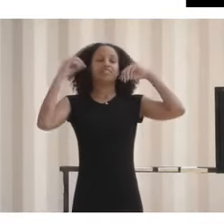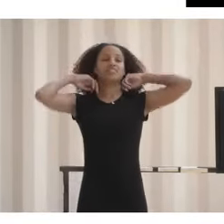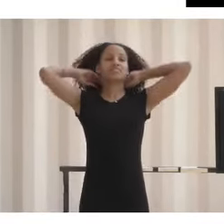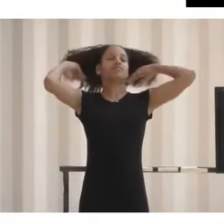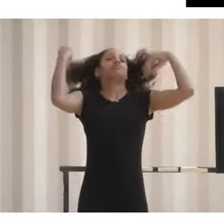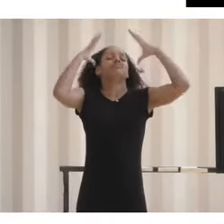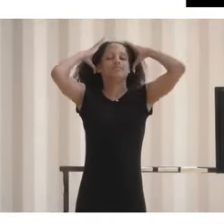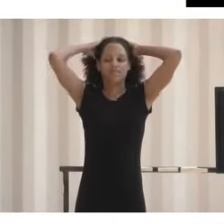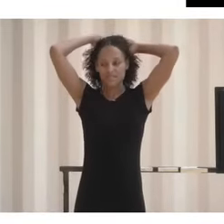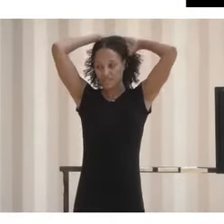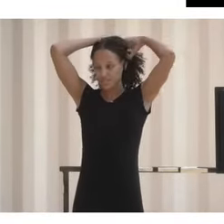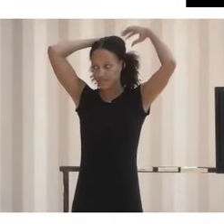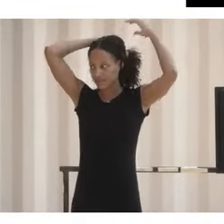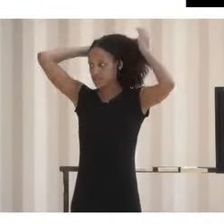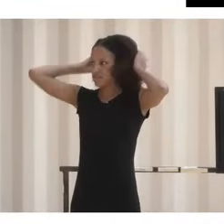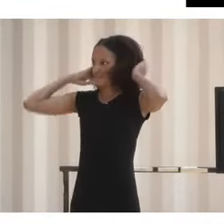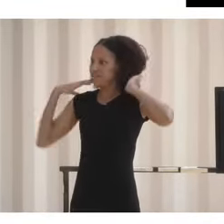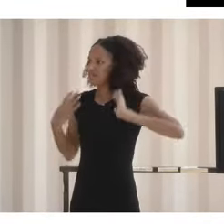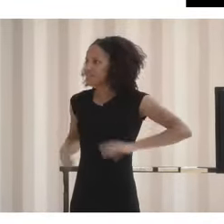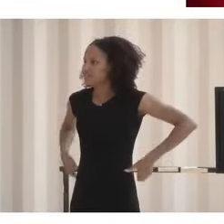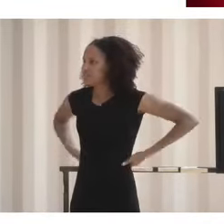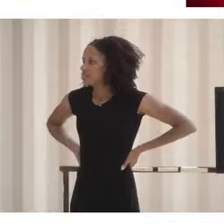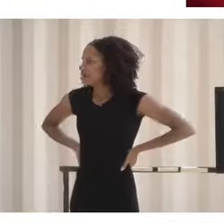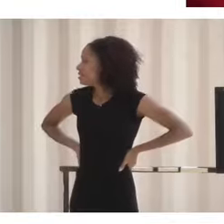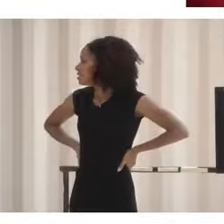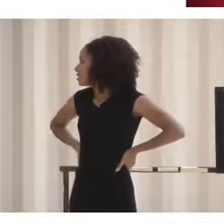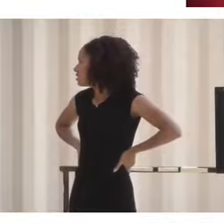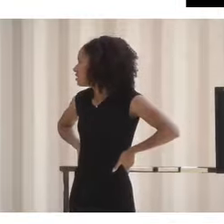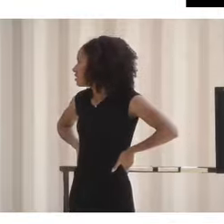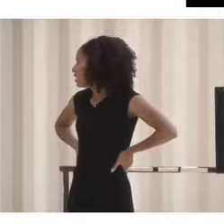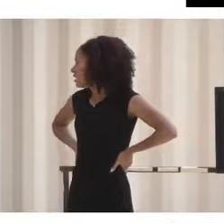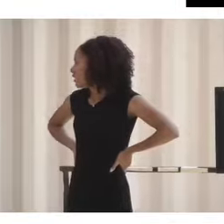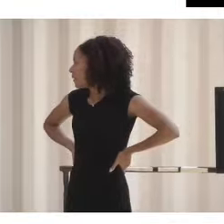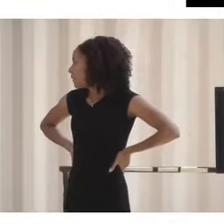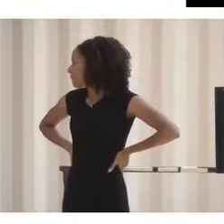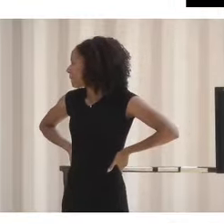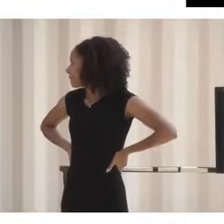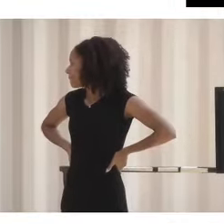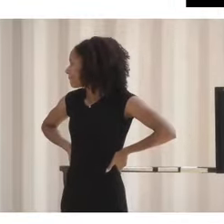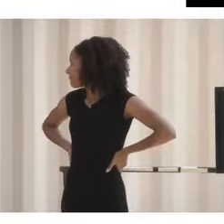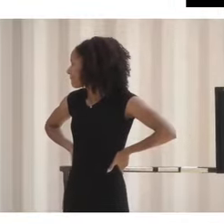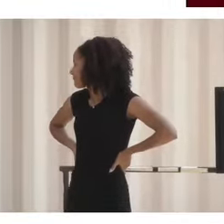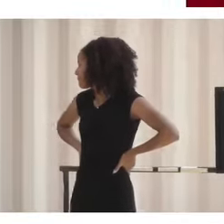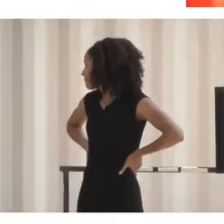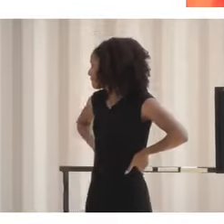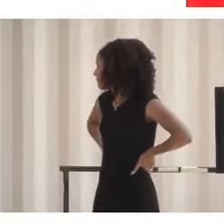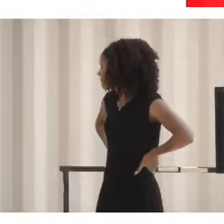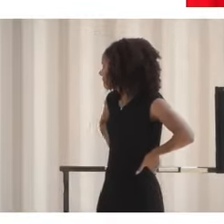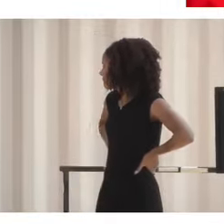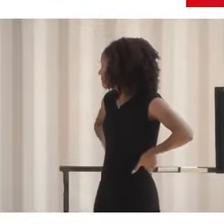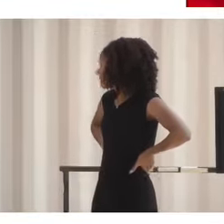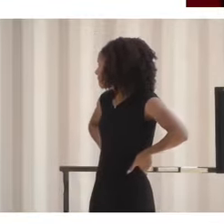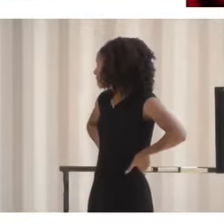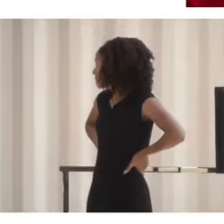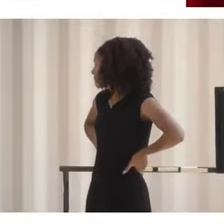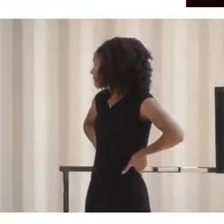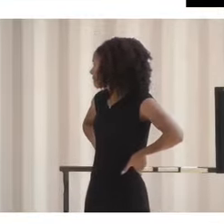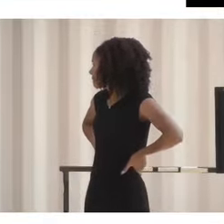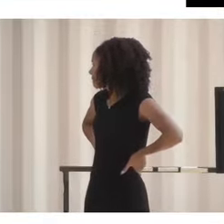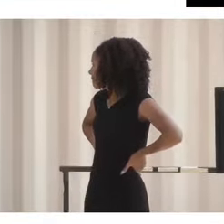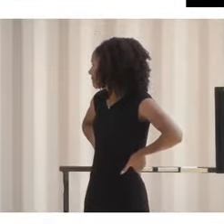We have many, many partners, you included. I encourage you to stand alongside with us as we travel this journey year after